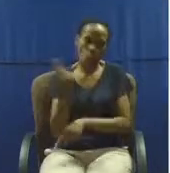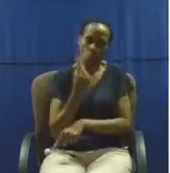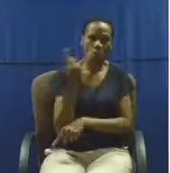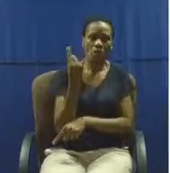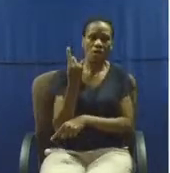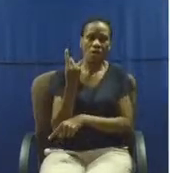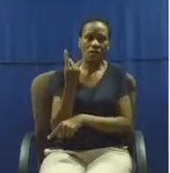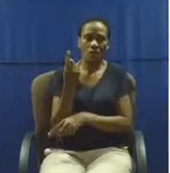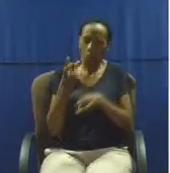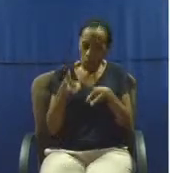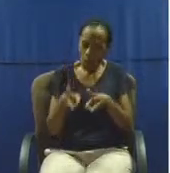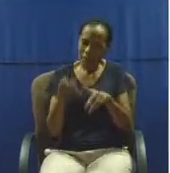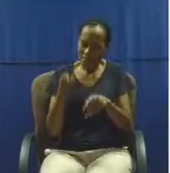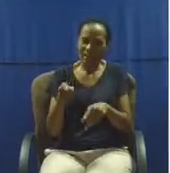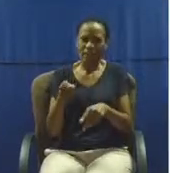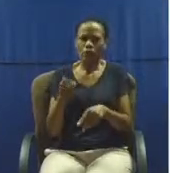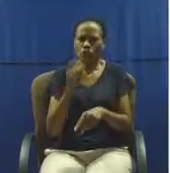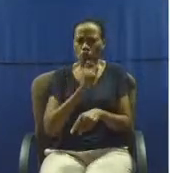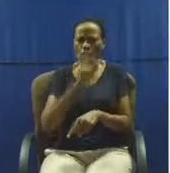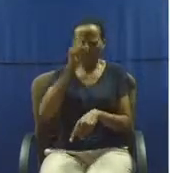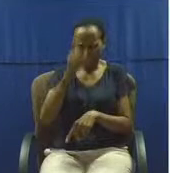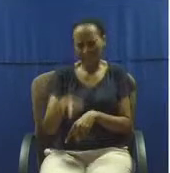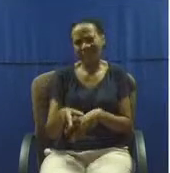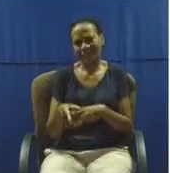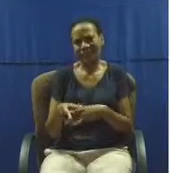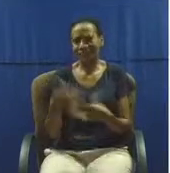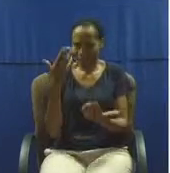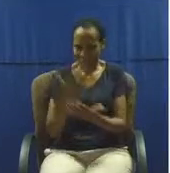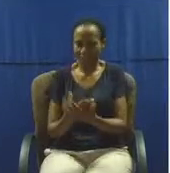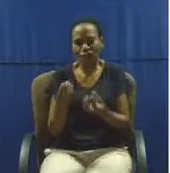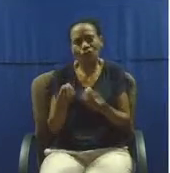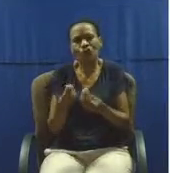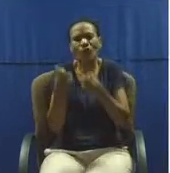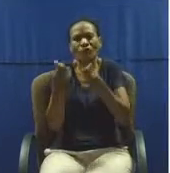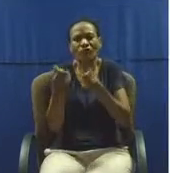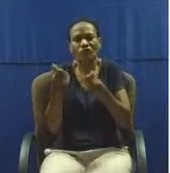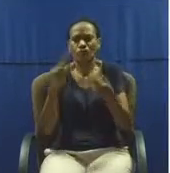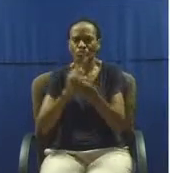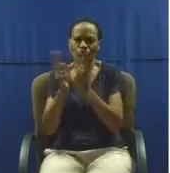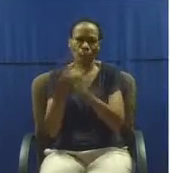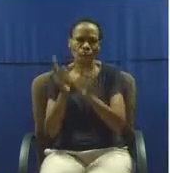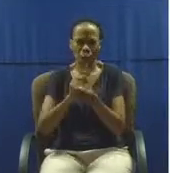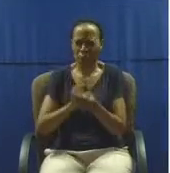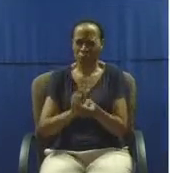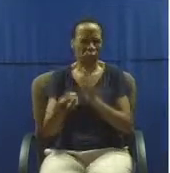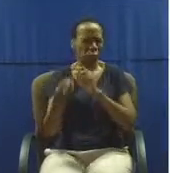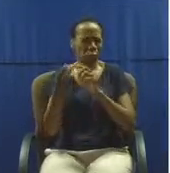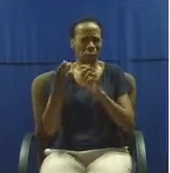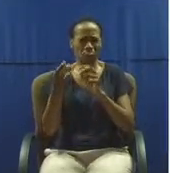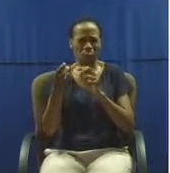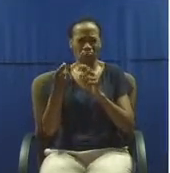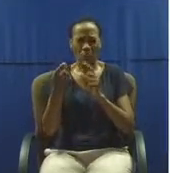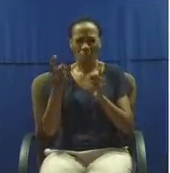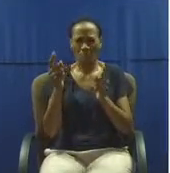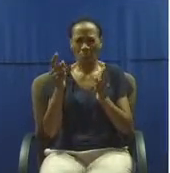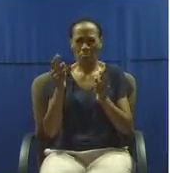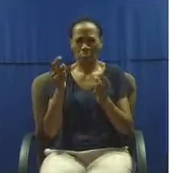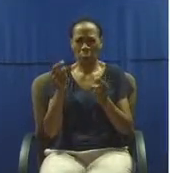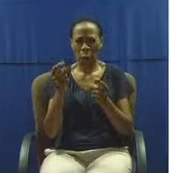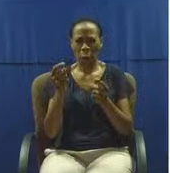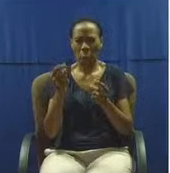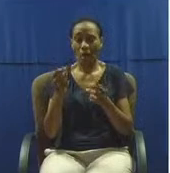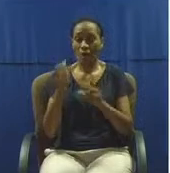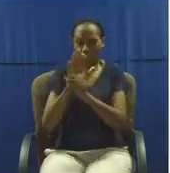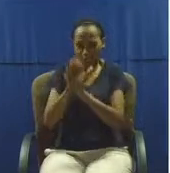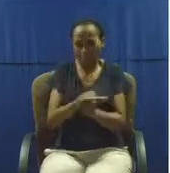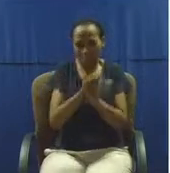an instrument that should be used to resolve conflicts. War doesn't Sanctions